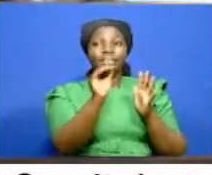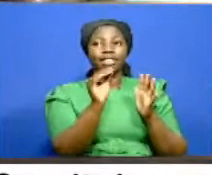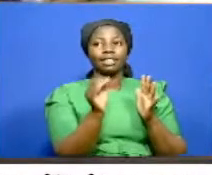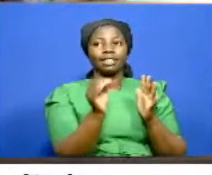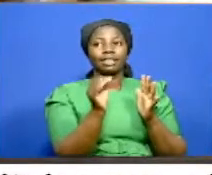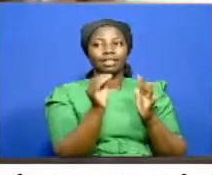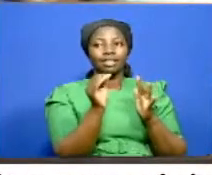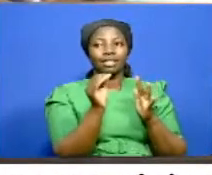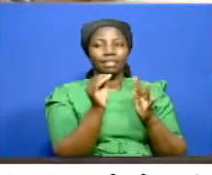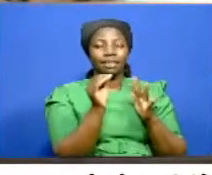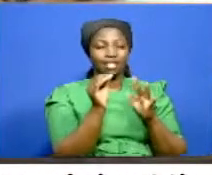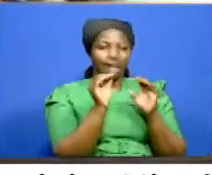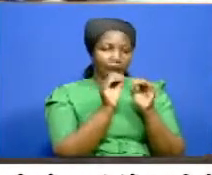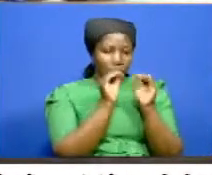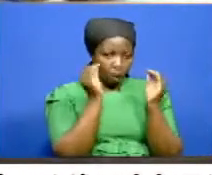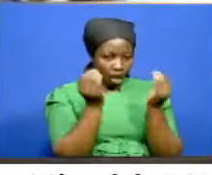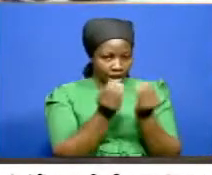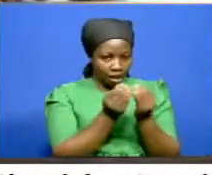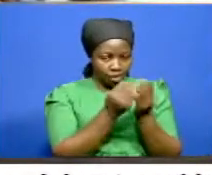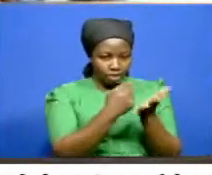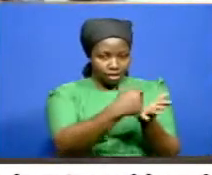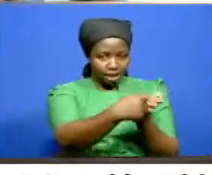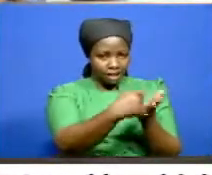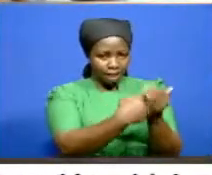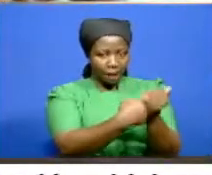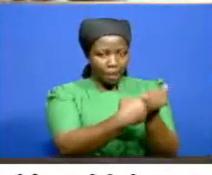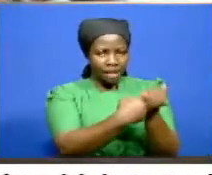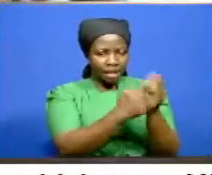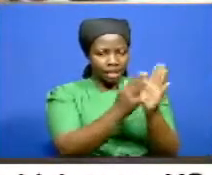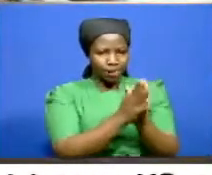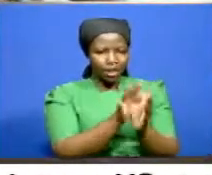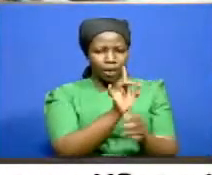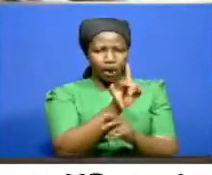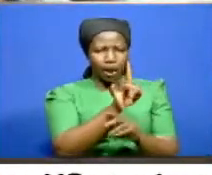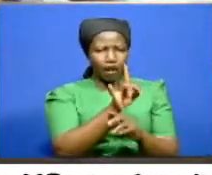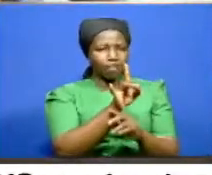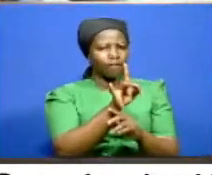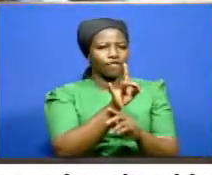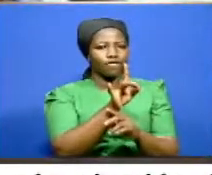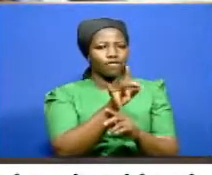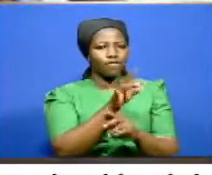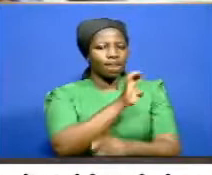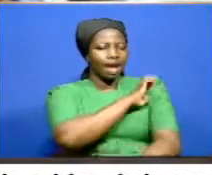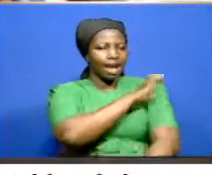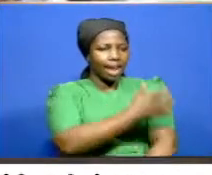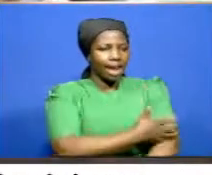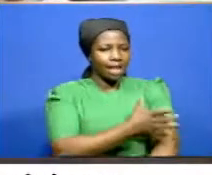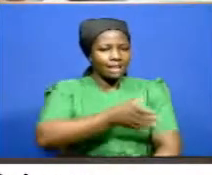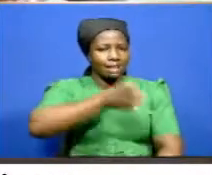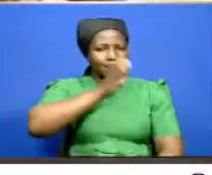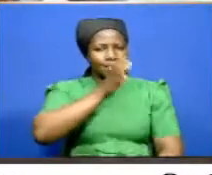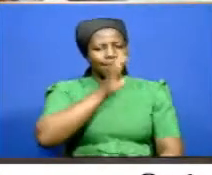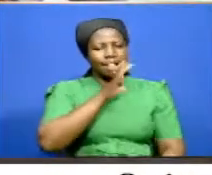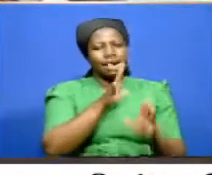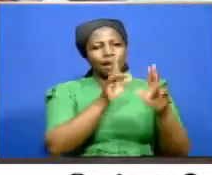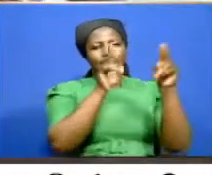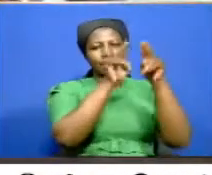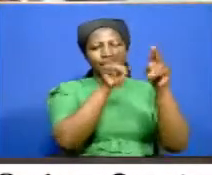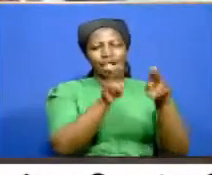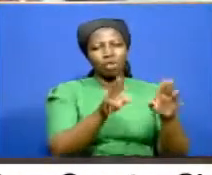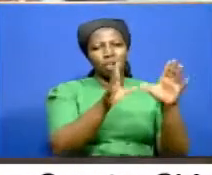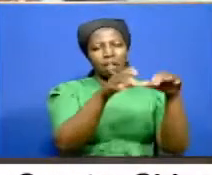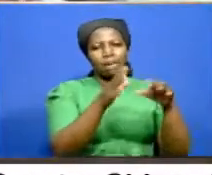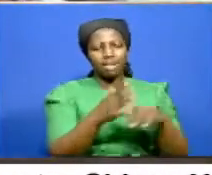a corporate, of course, signing a partnership with one of the energy drink companies, international energy drink companies.